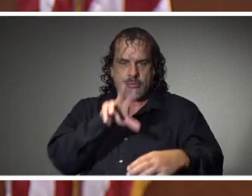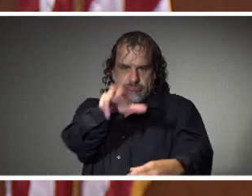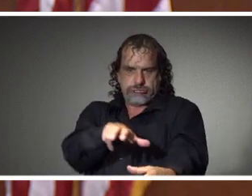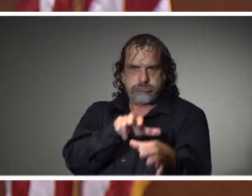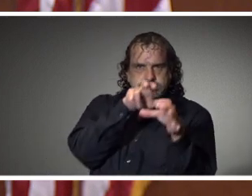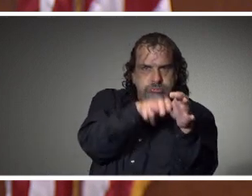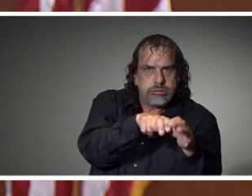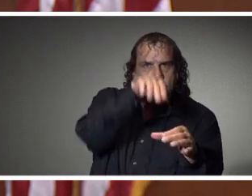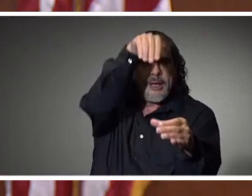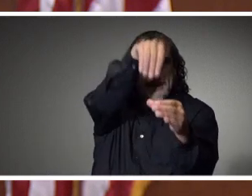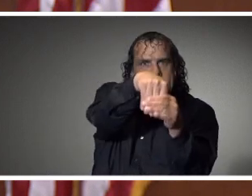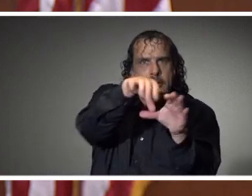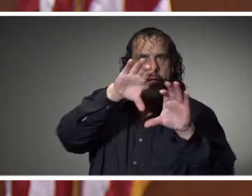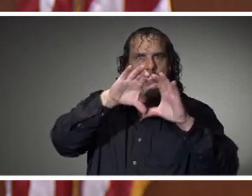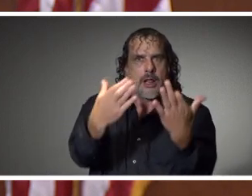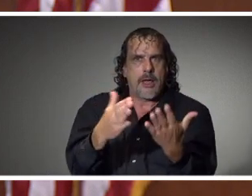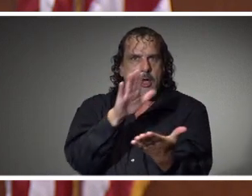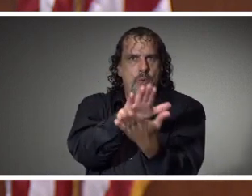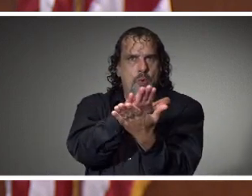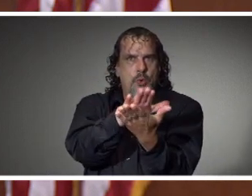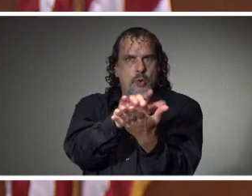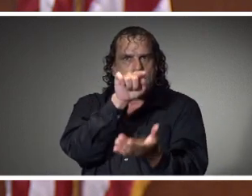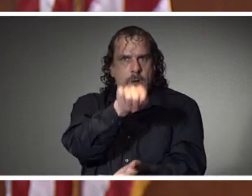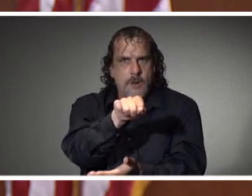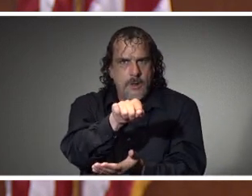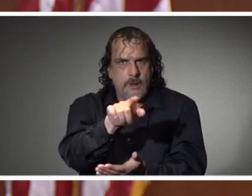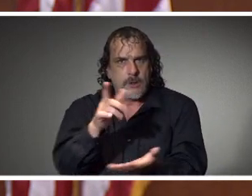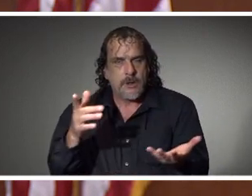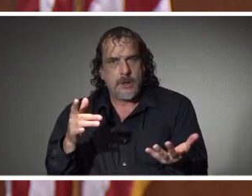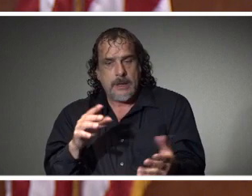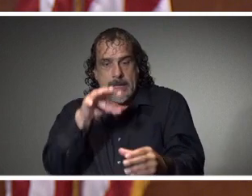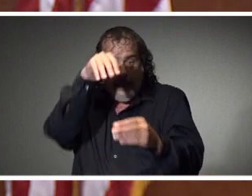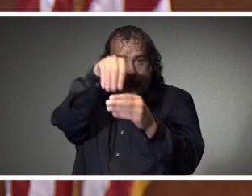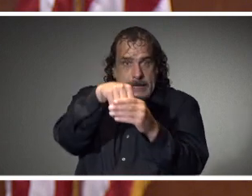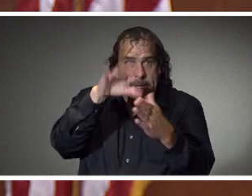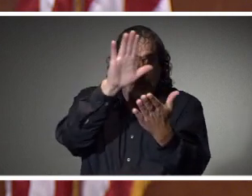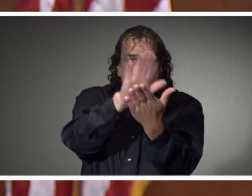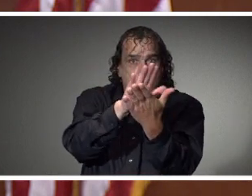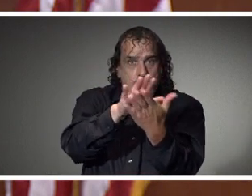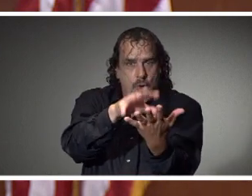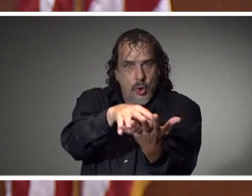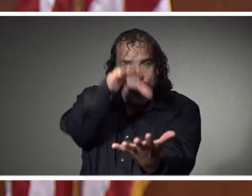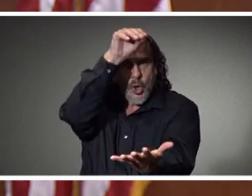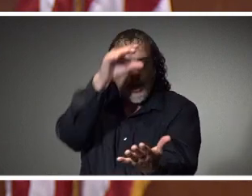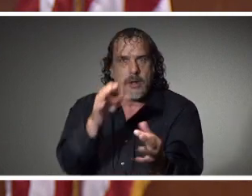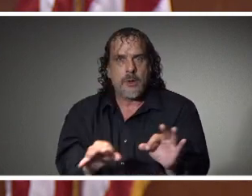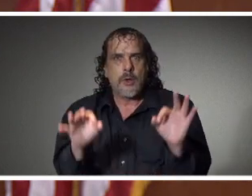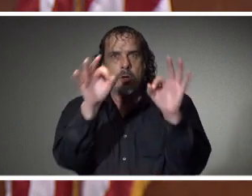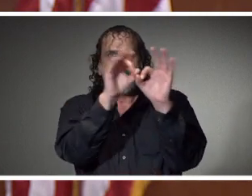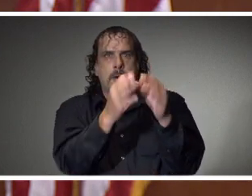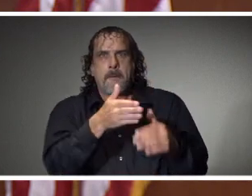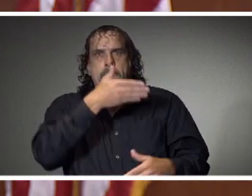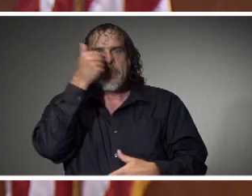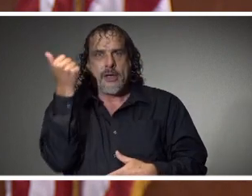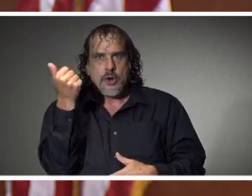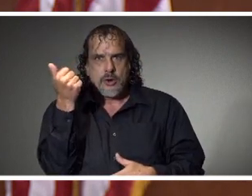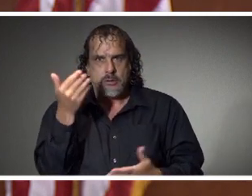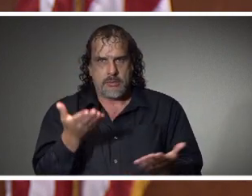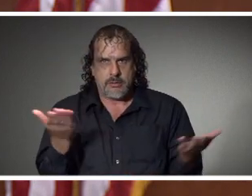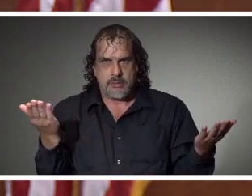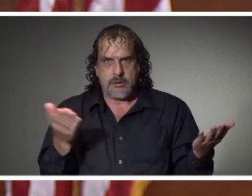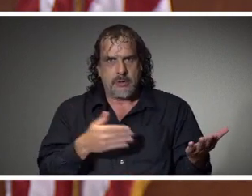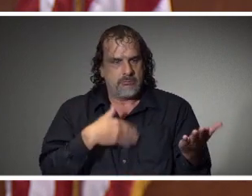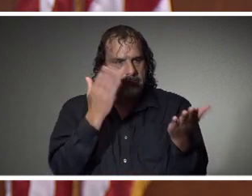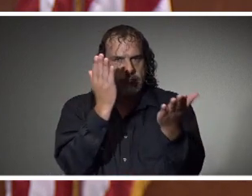present in school. The importance of in-person learning is well documented, and there is already evidence of the